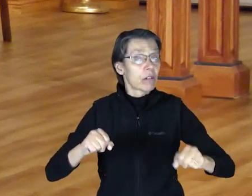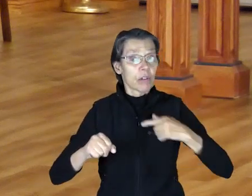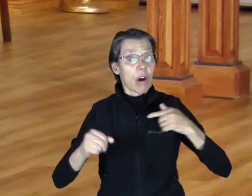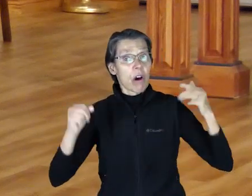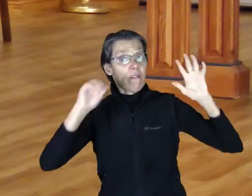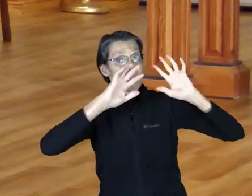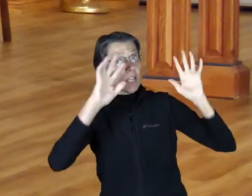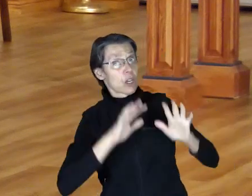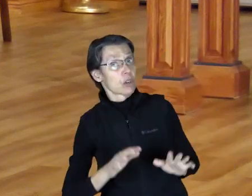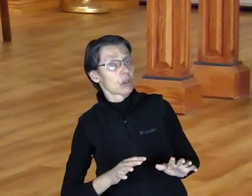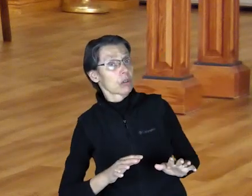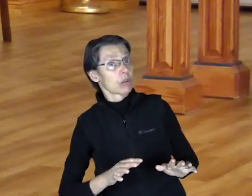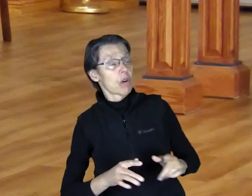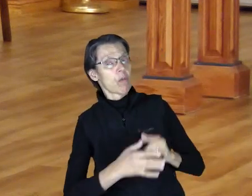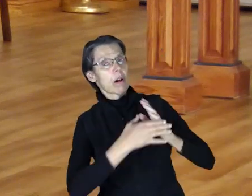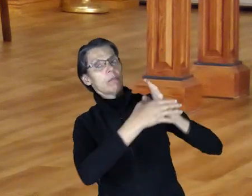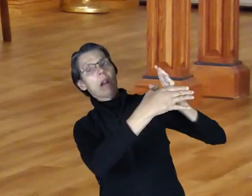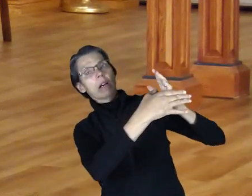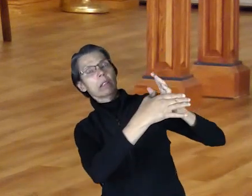from faithfully following you.